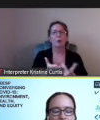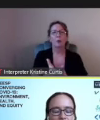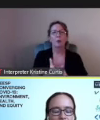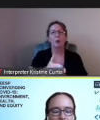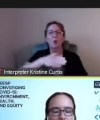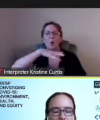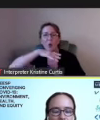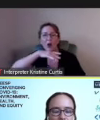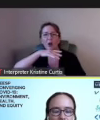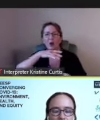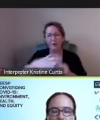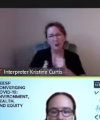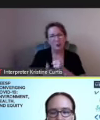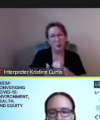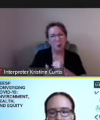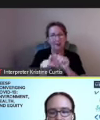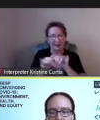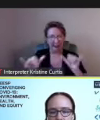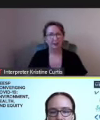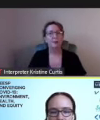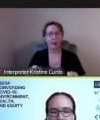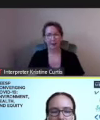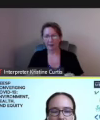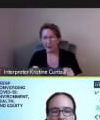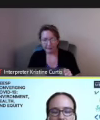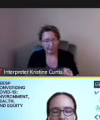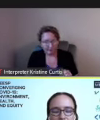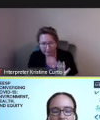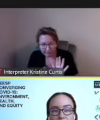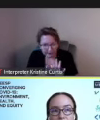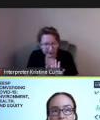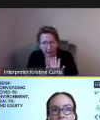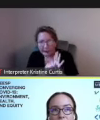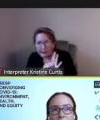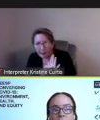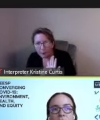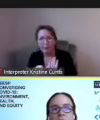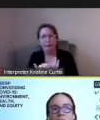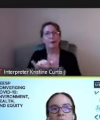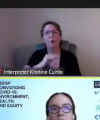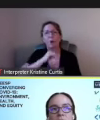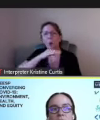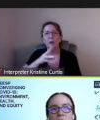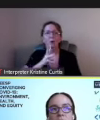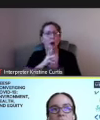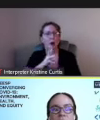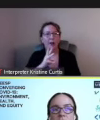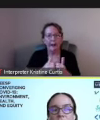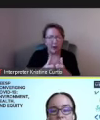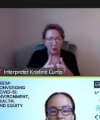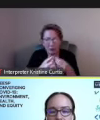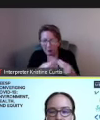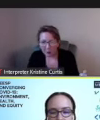plants. And they can sample large populations through one sample, like wastewater treatment facilities